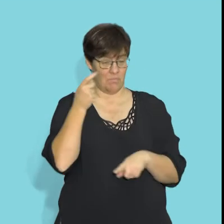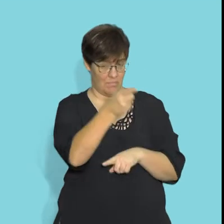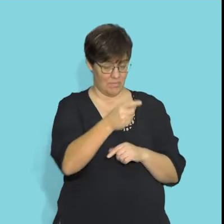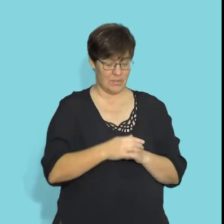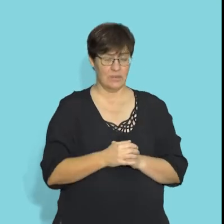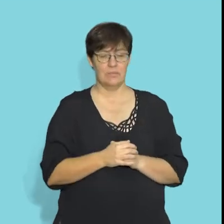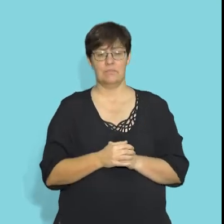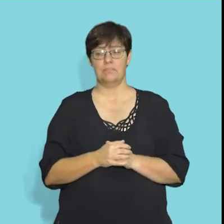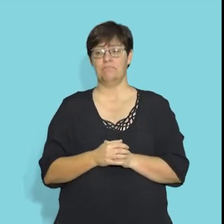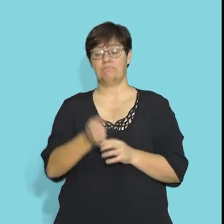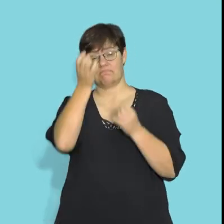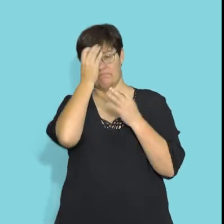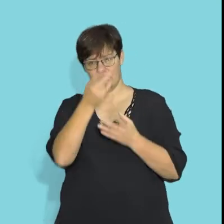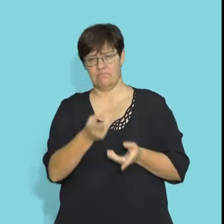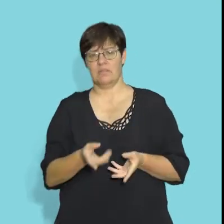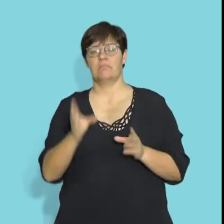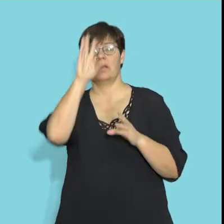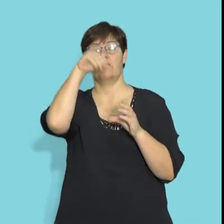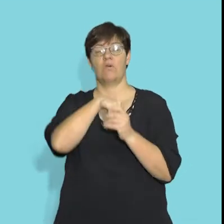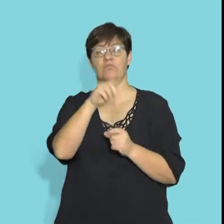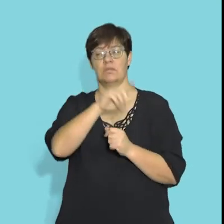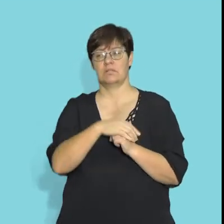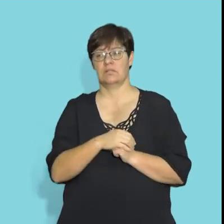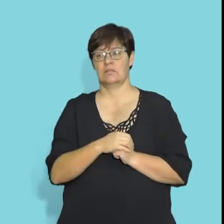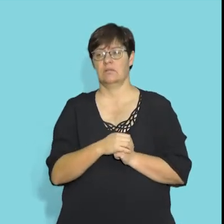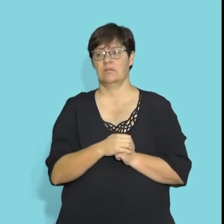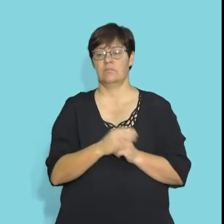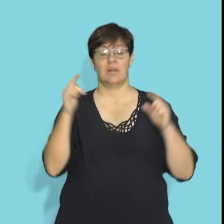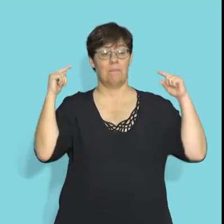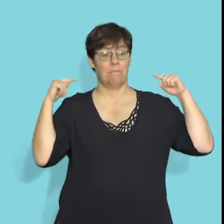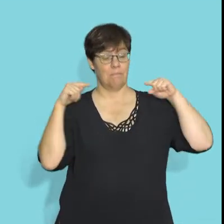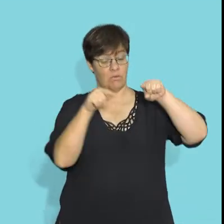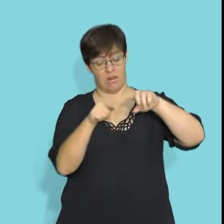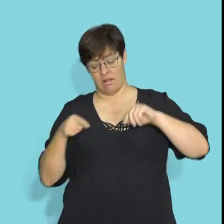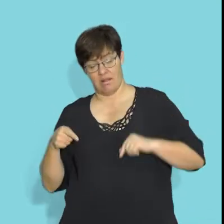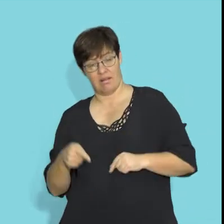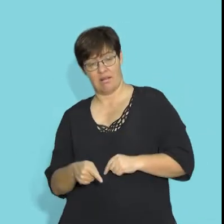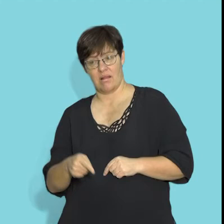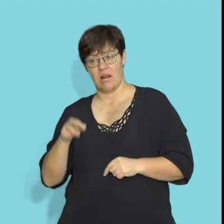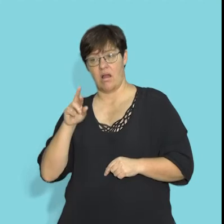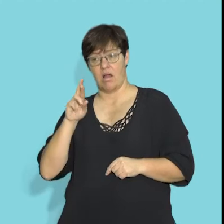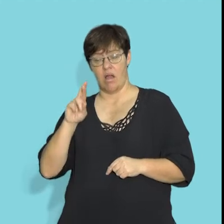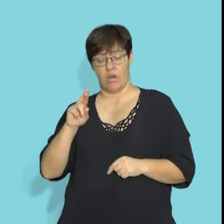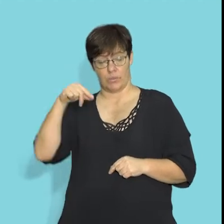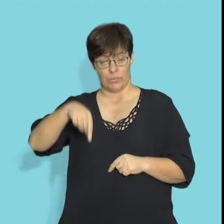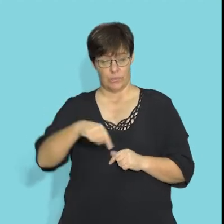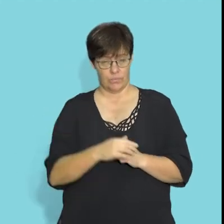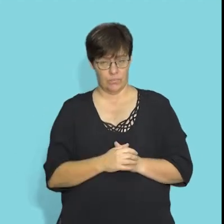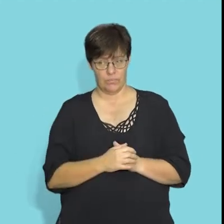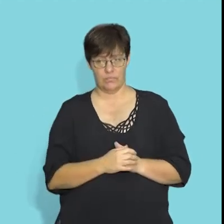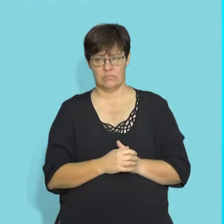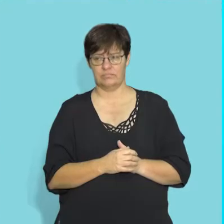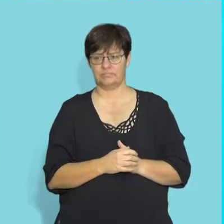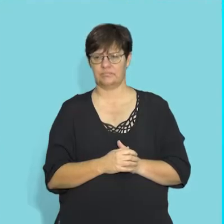And the information that they include there is that it's going to be parallel to line RQ. So what did we